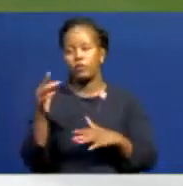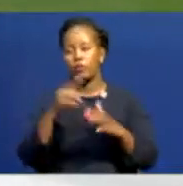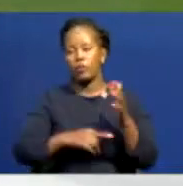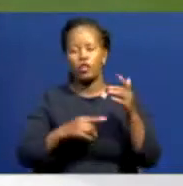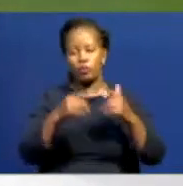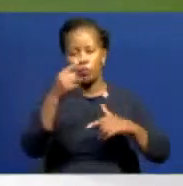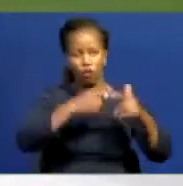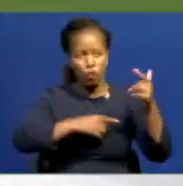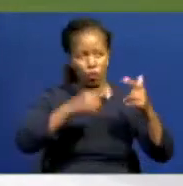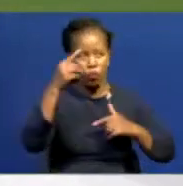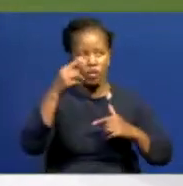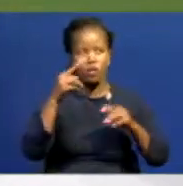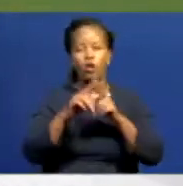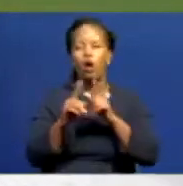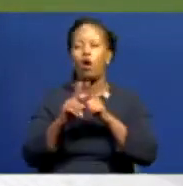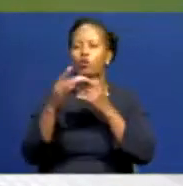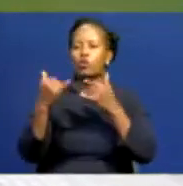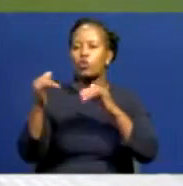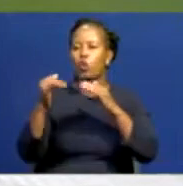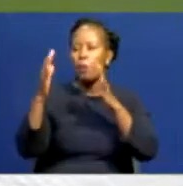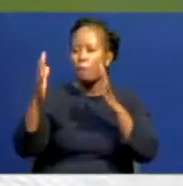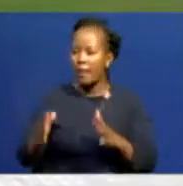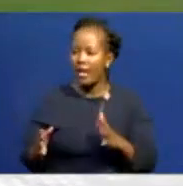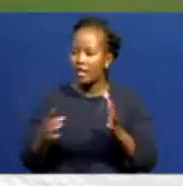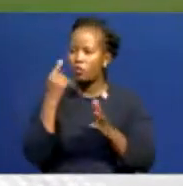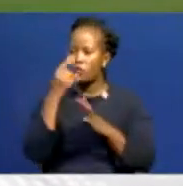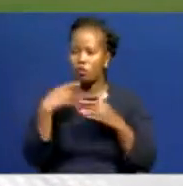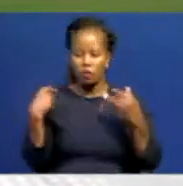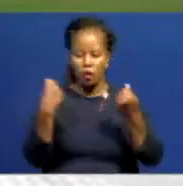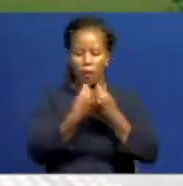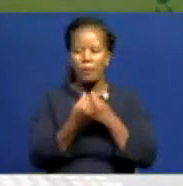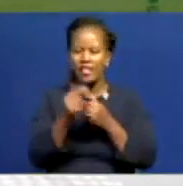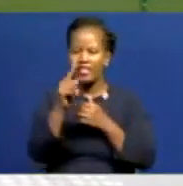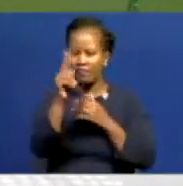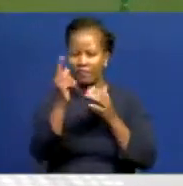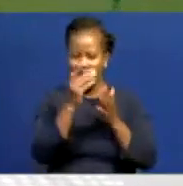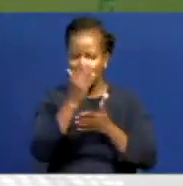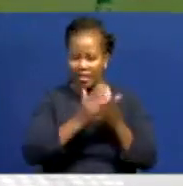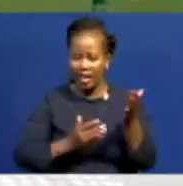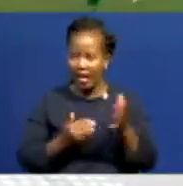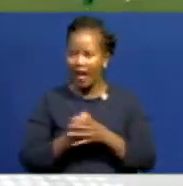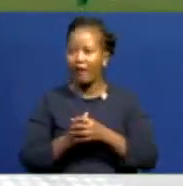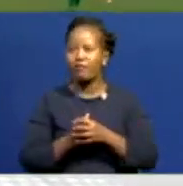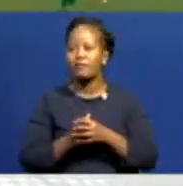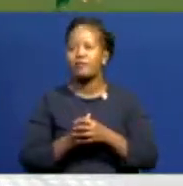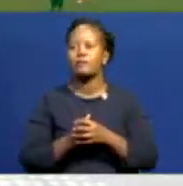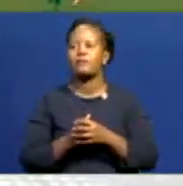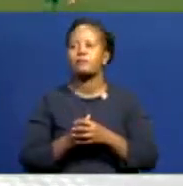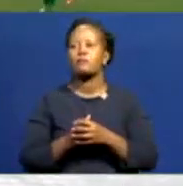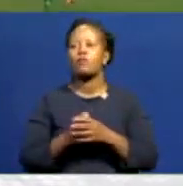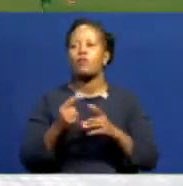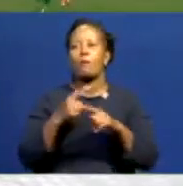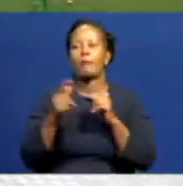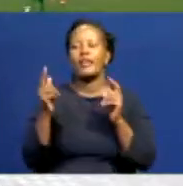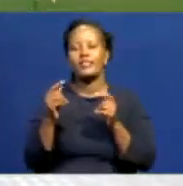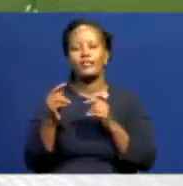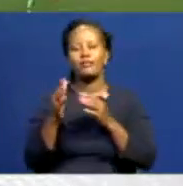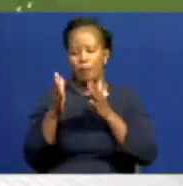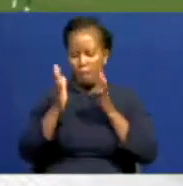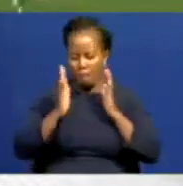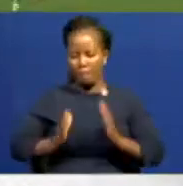know, the player who scored the disallowed goal in the first half. You know, but again, Bernard, personal brilliance.